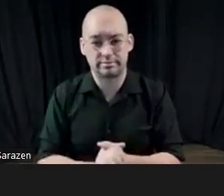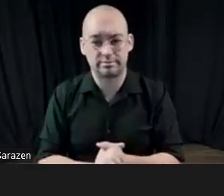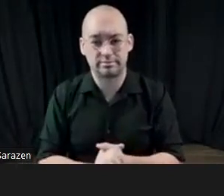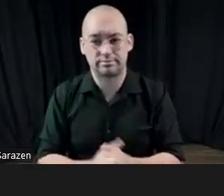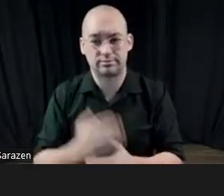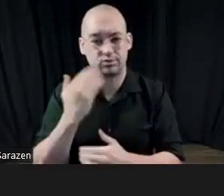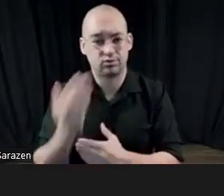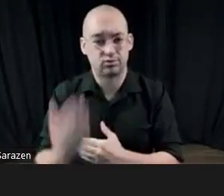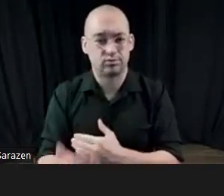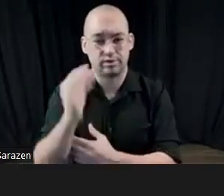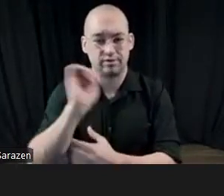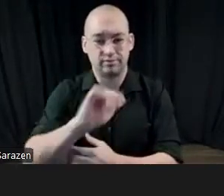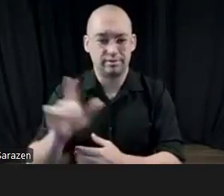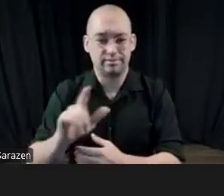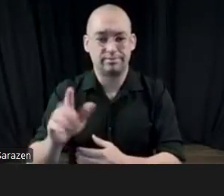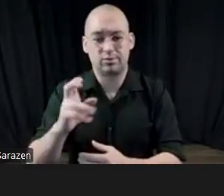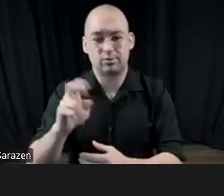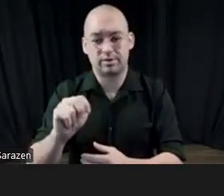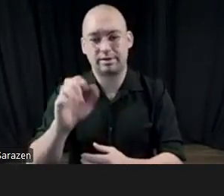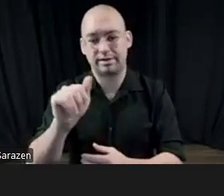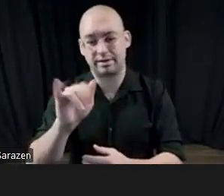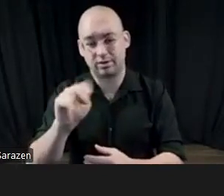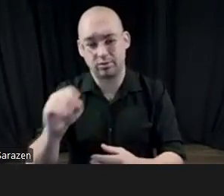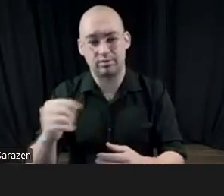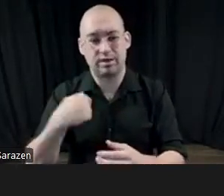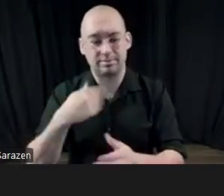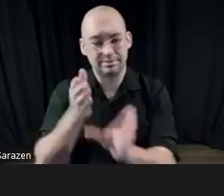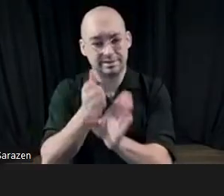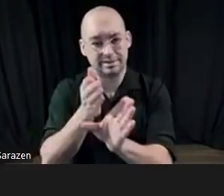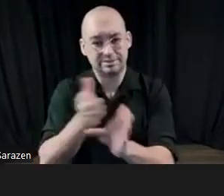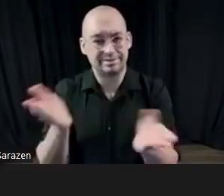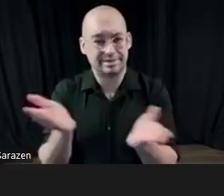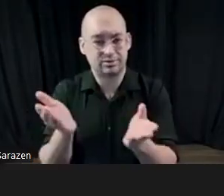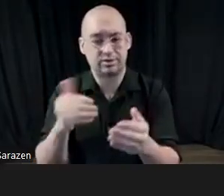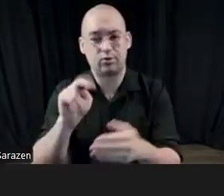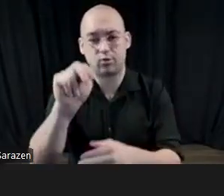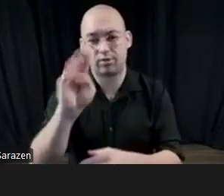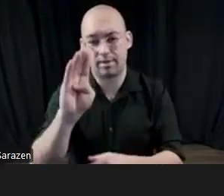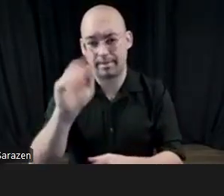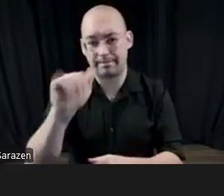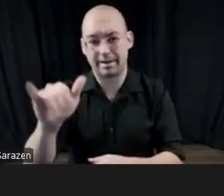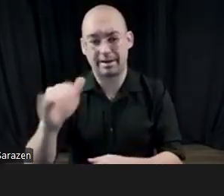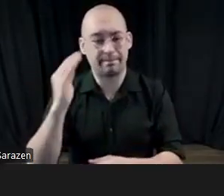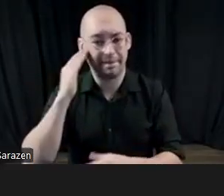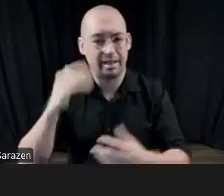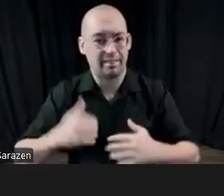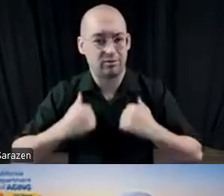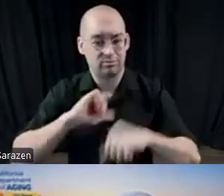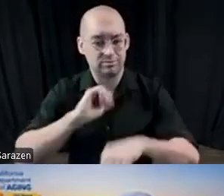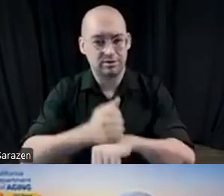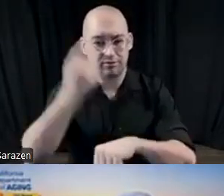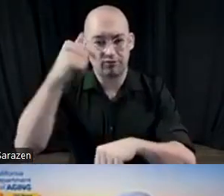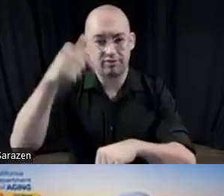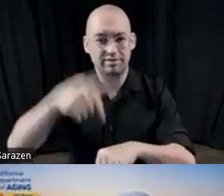Wynn Canio. I'm a geriatrician and a psychiatrist here in the North Bay. I am the mental health representative for this committee.